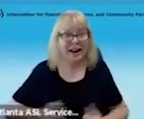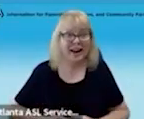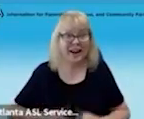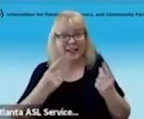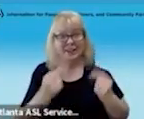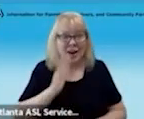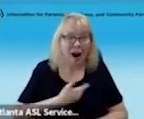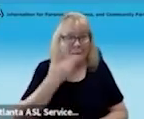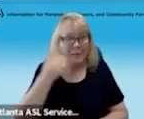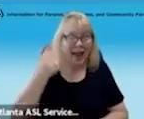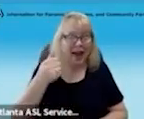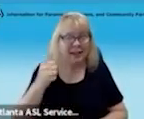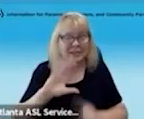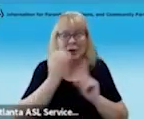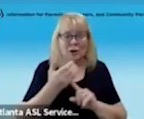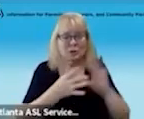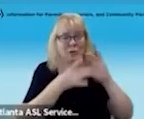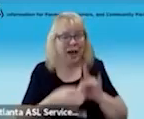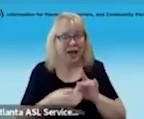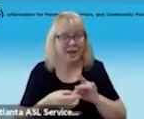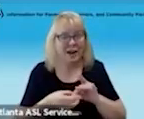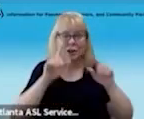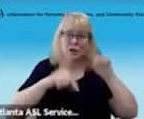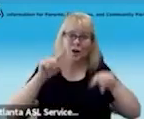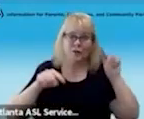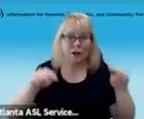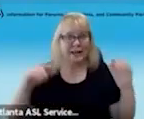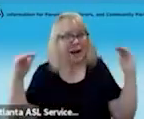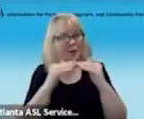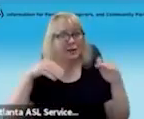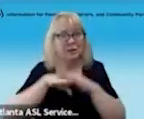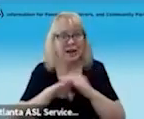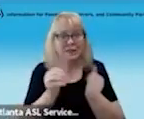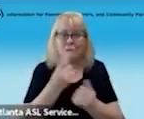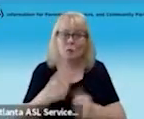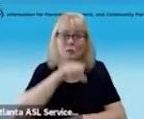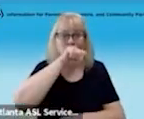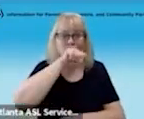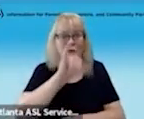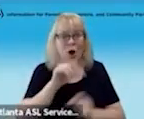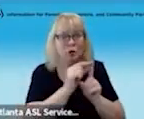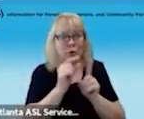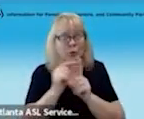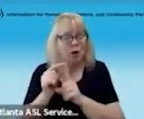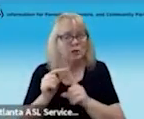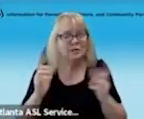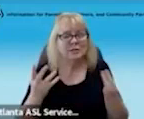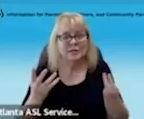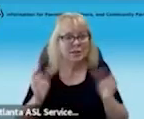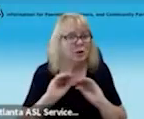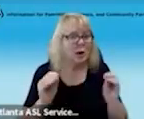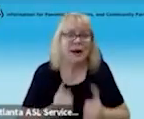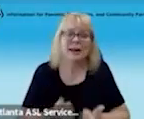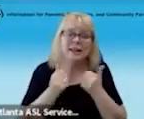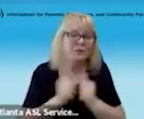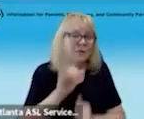do we think we are just because we're professionals, providers, to go to the communities and say, well, we're here, we did our best. This